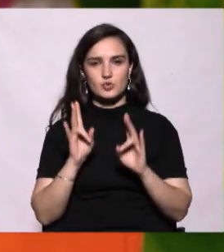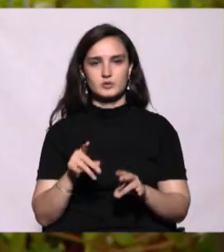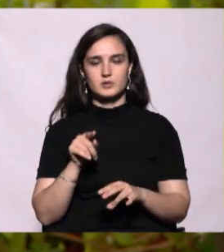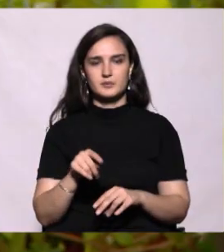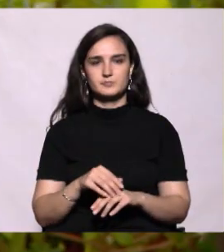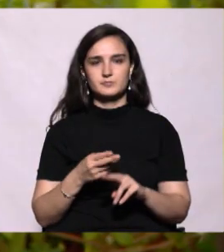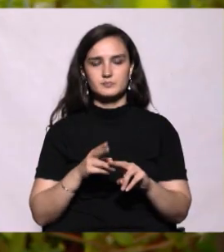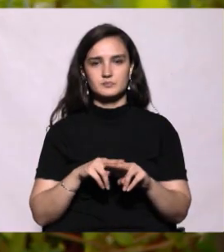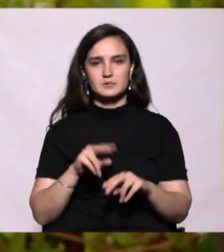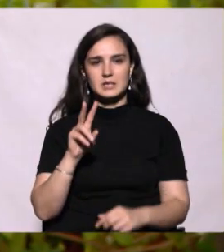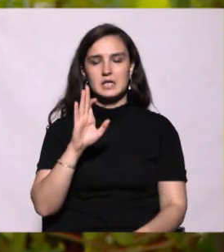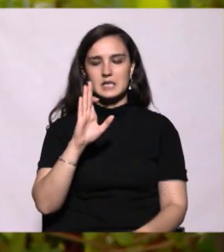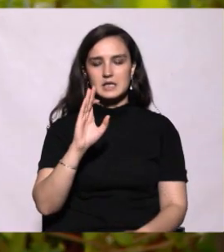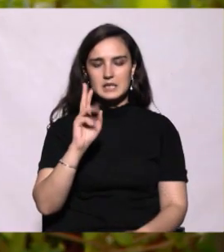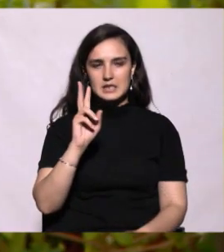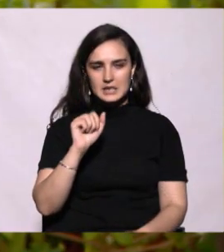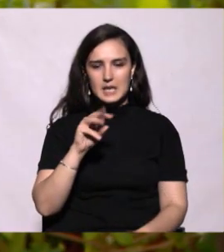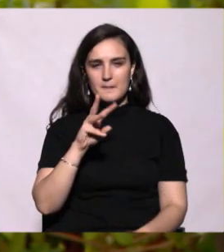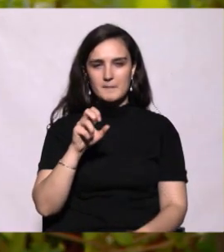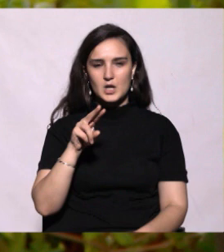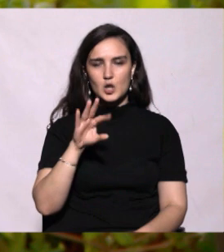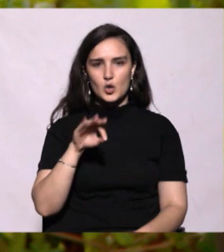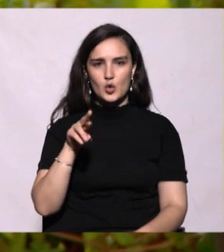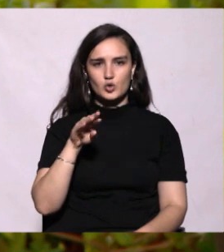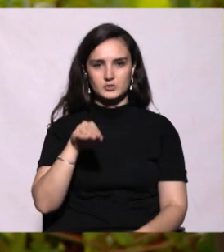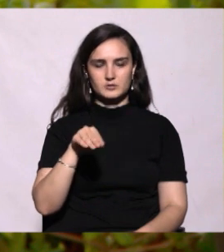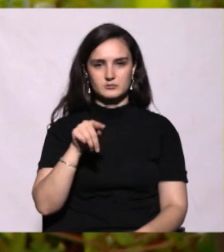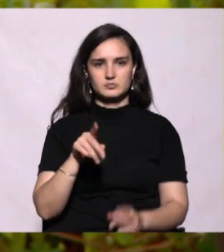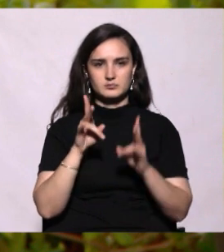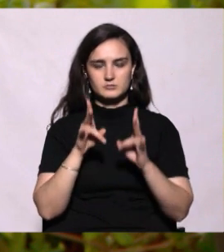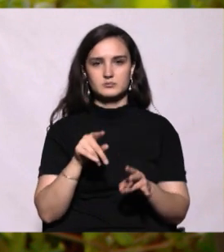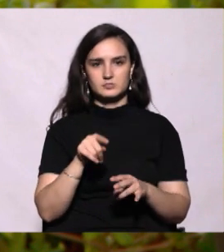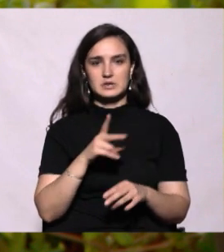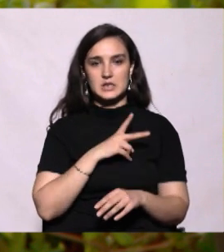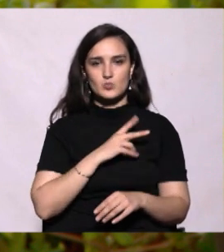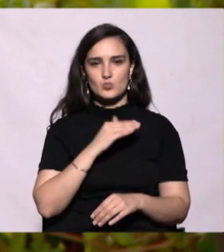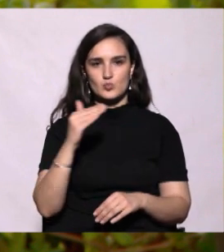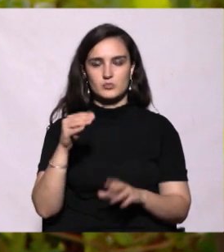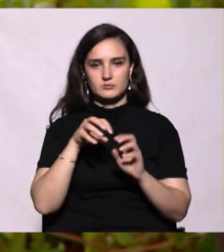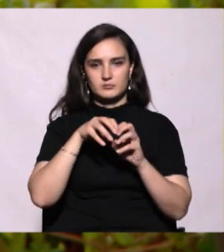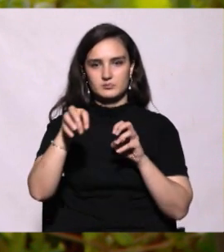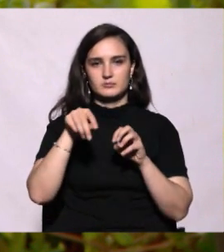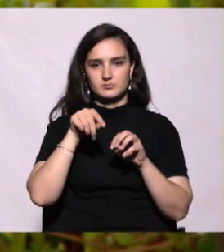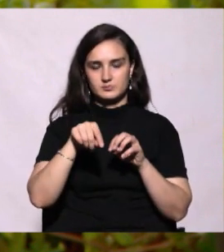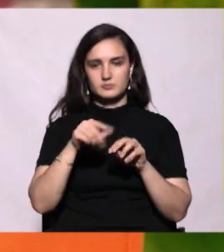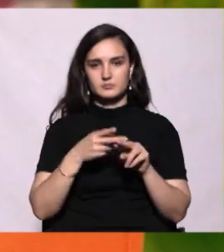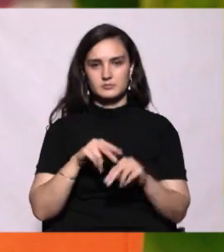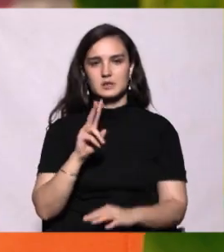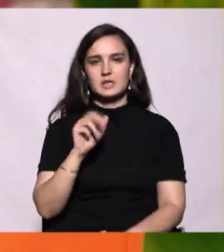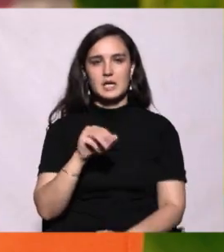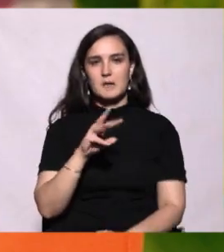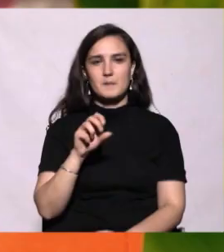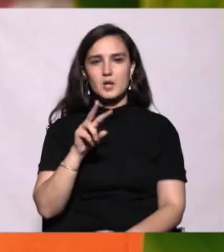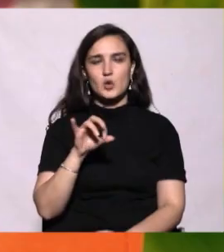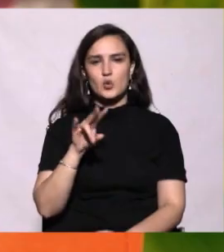happened? Camelot, Kingdom of Logres, that is a part of England now. Camelot